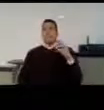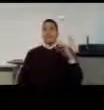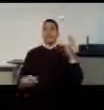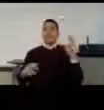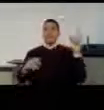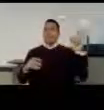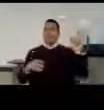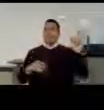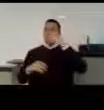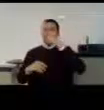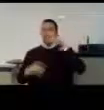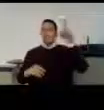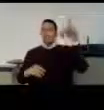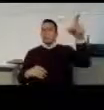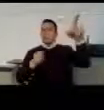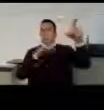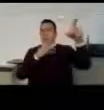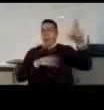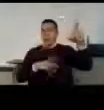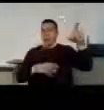The issue is not,